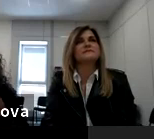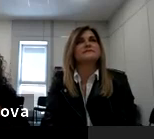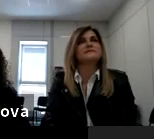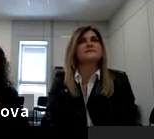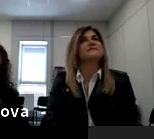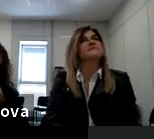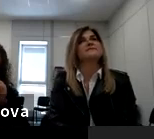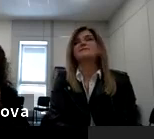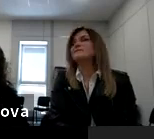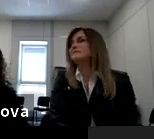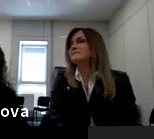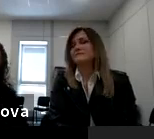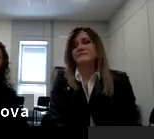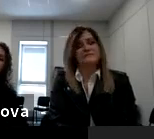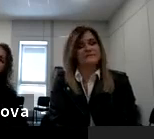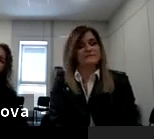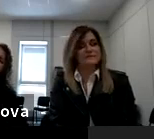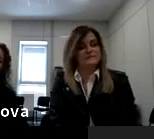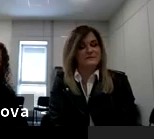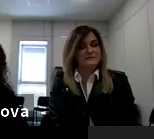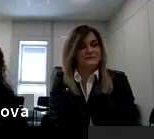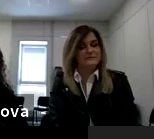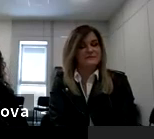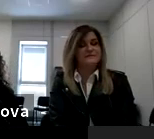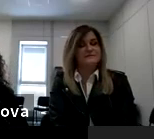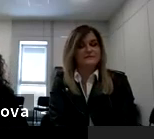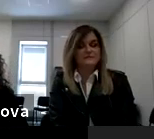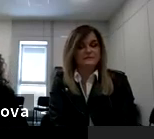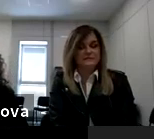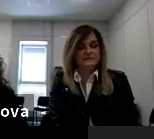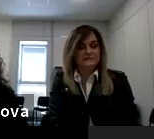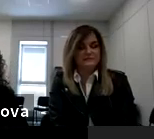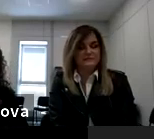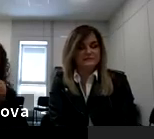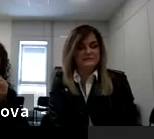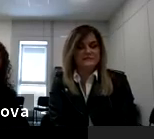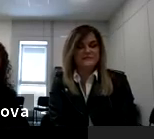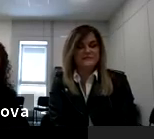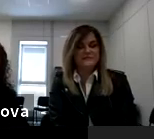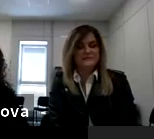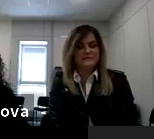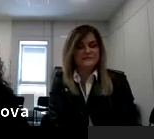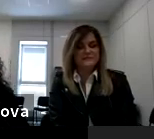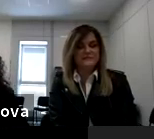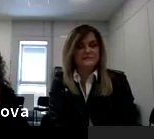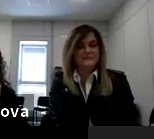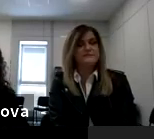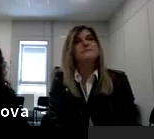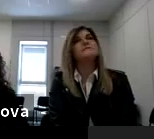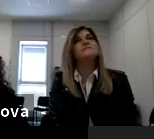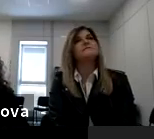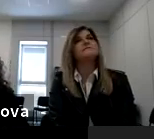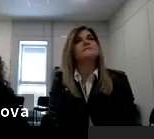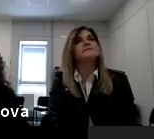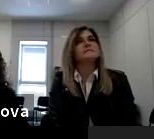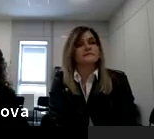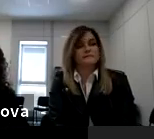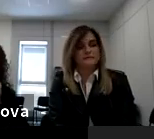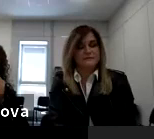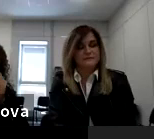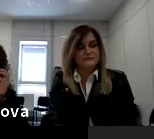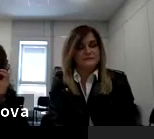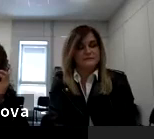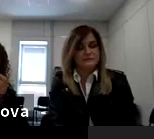made for lighting up such architectural elements like small columns, vases, pylons,